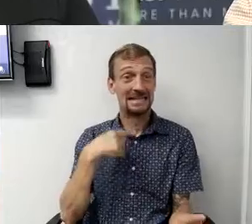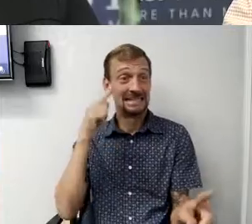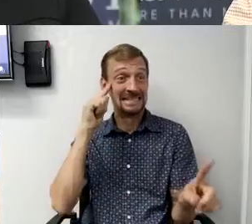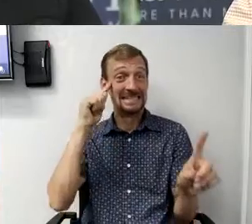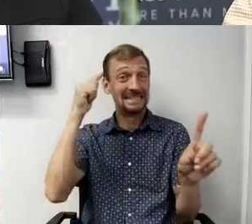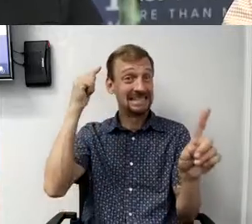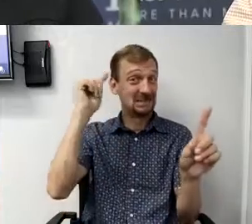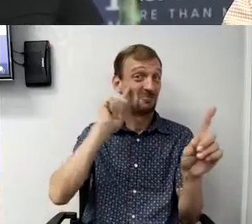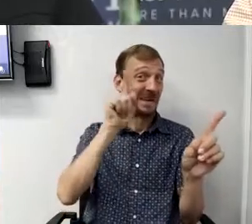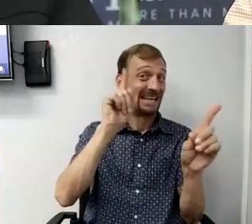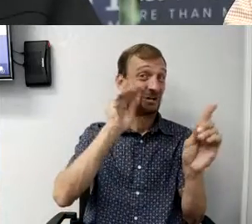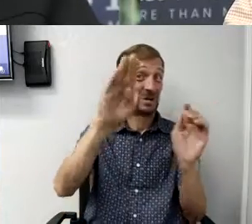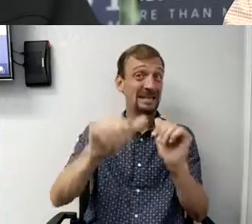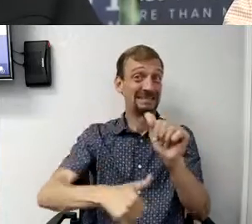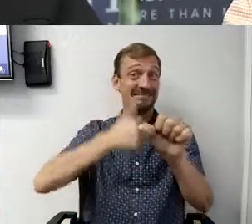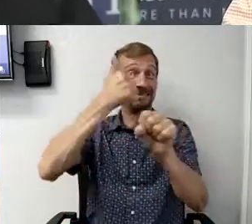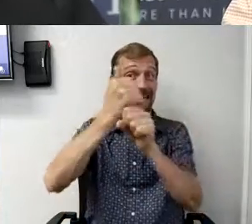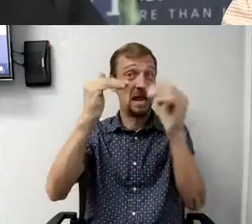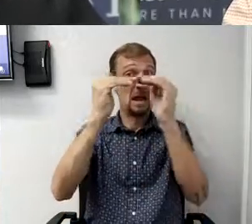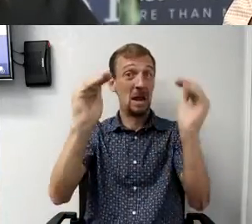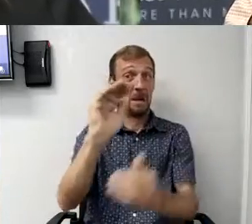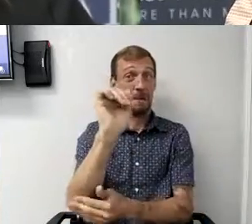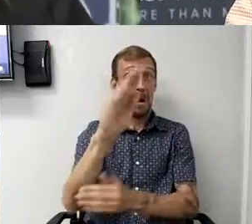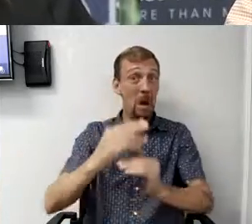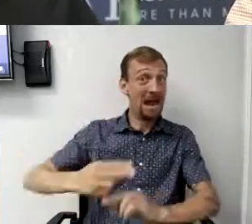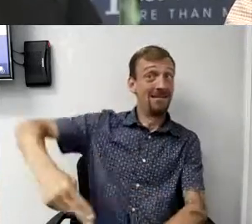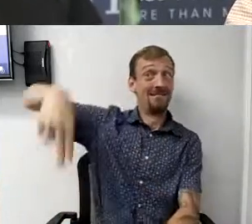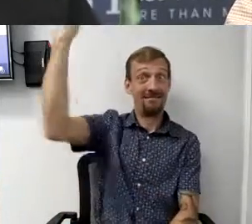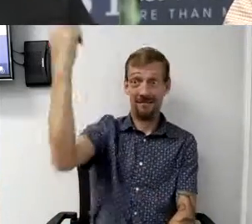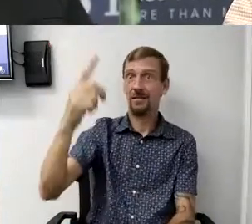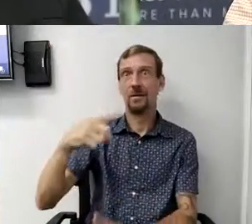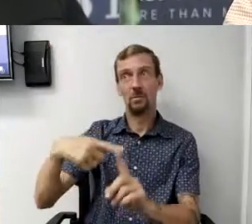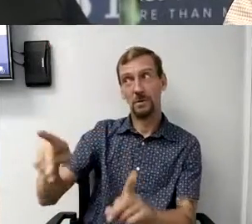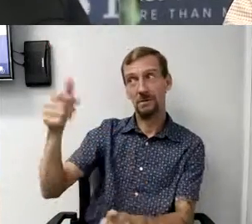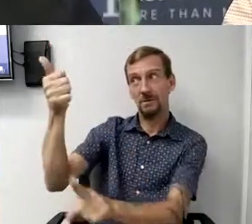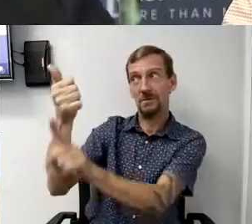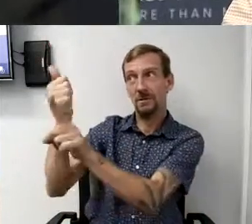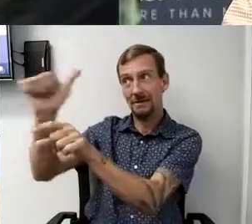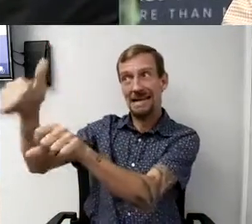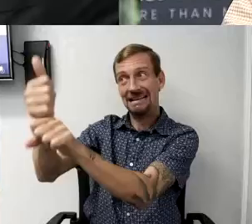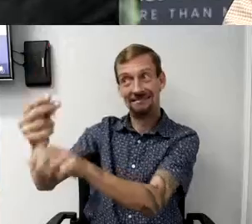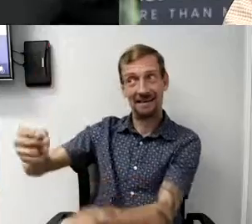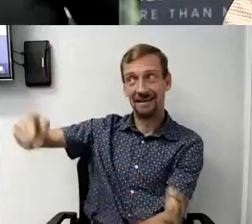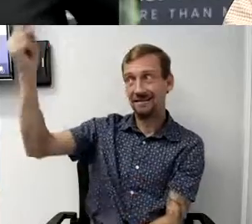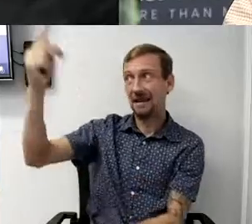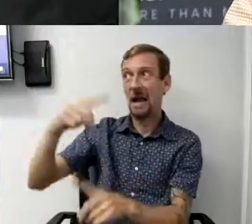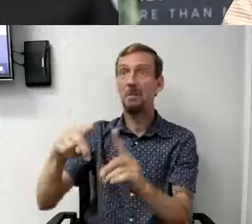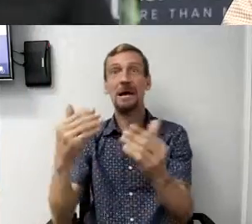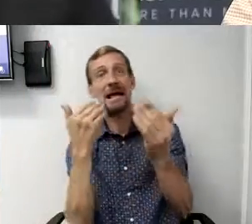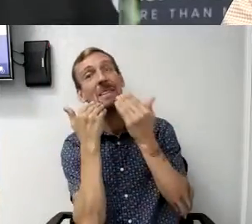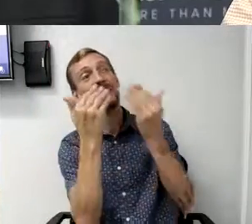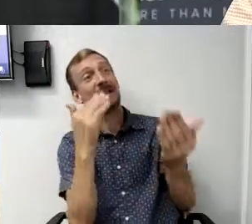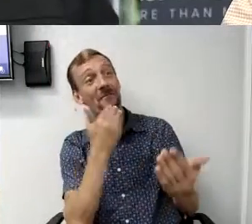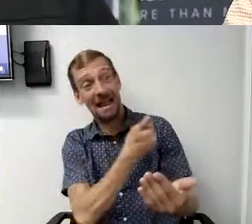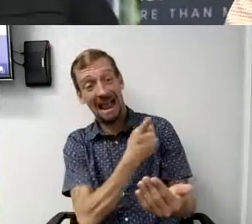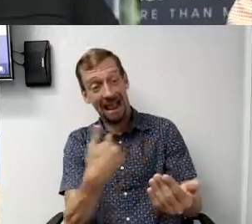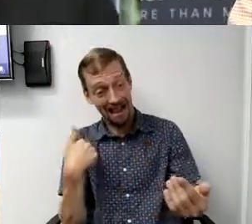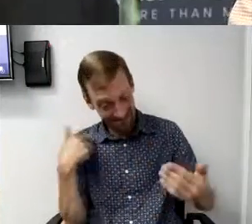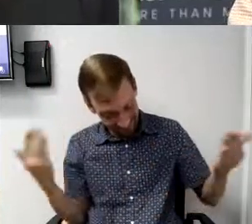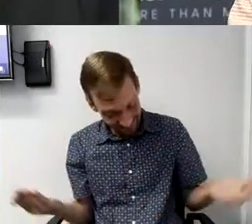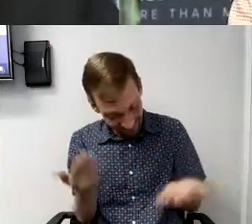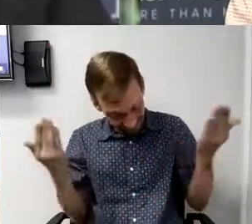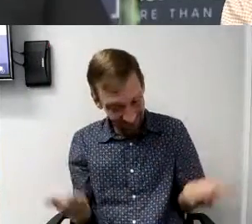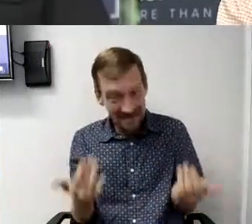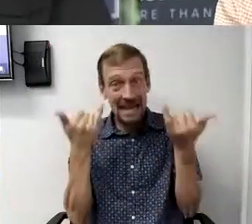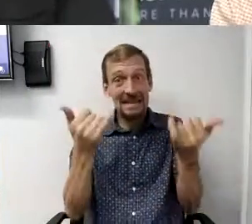high. So This is true. Well, you set that bar, so. I know. We really need to work on that. Yeah. Thank you for having us. Okay, well, thank you guys.